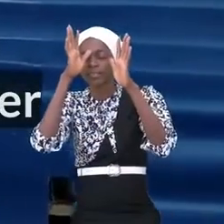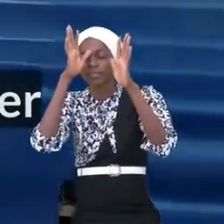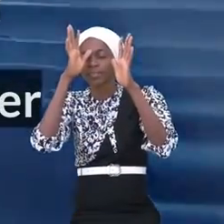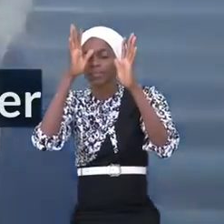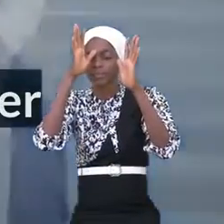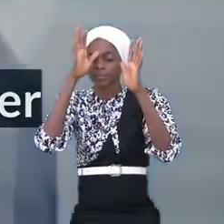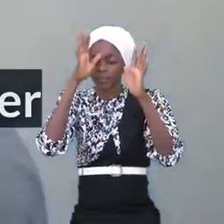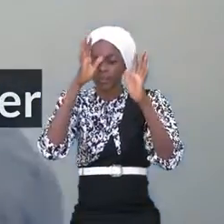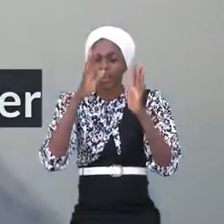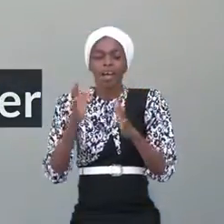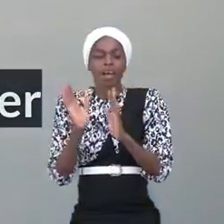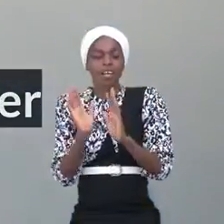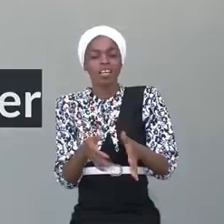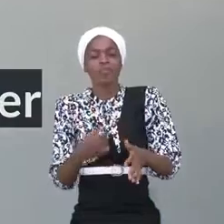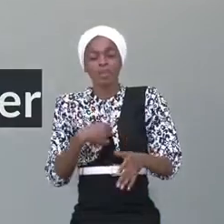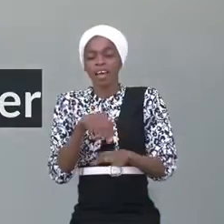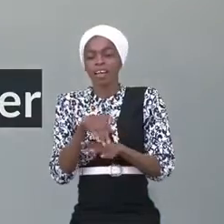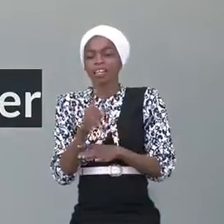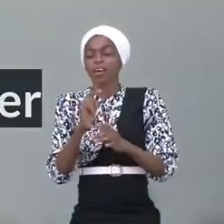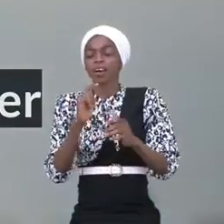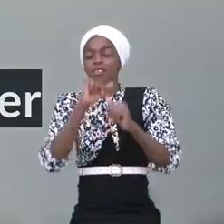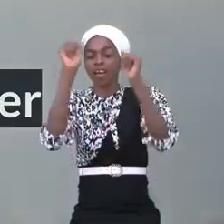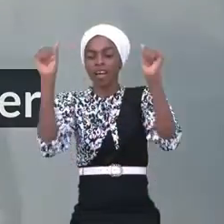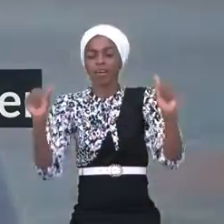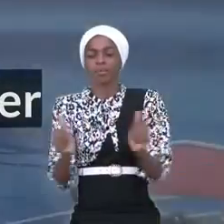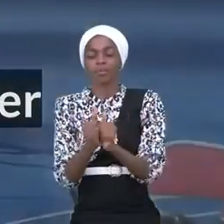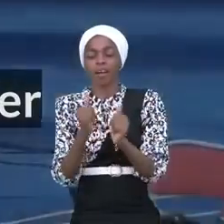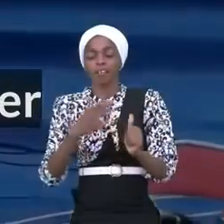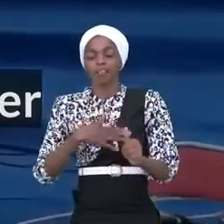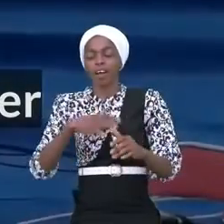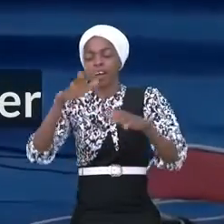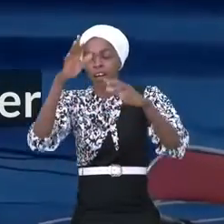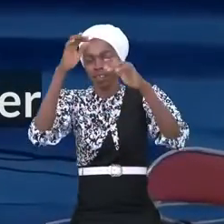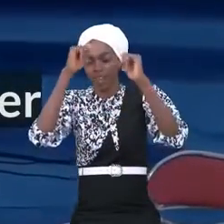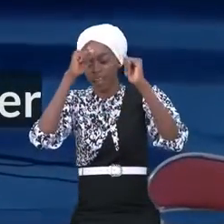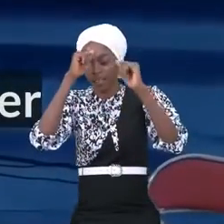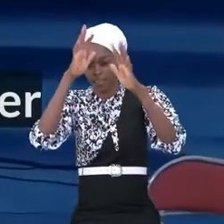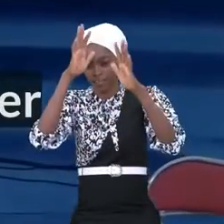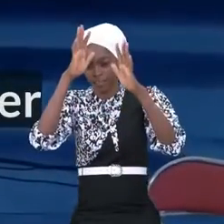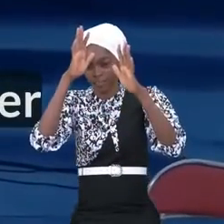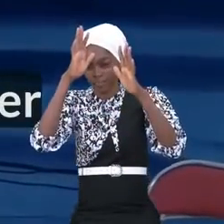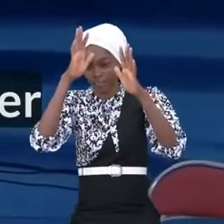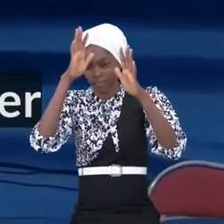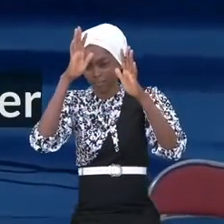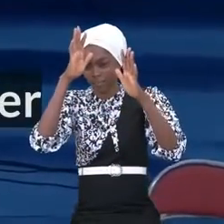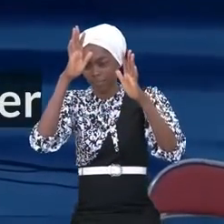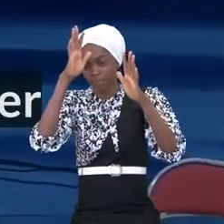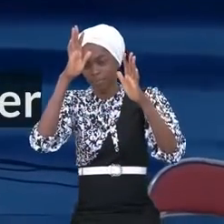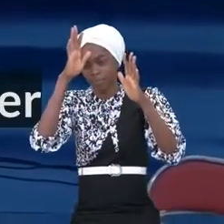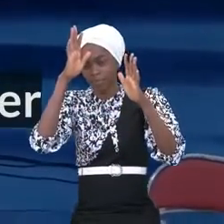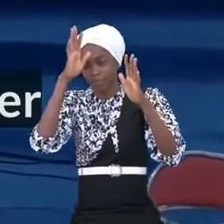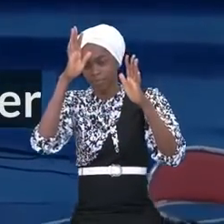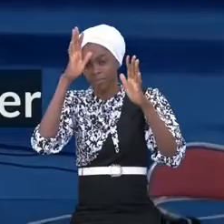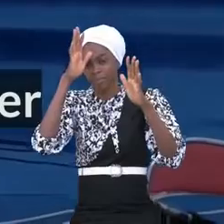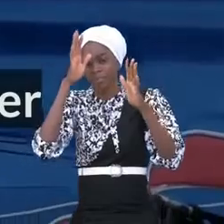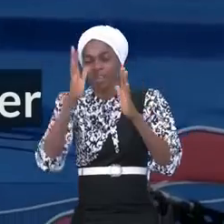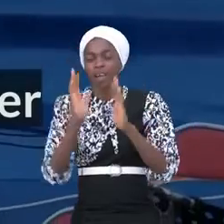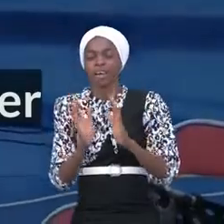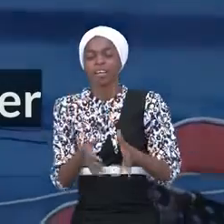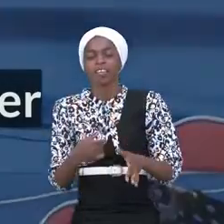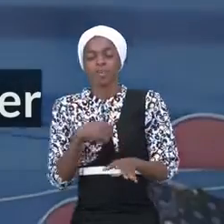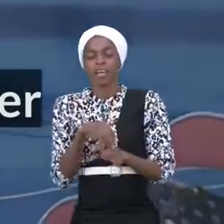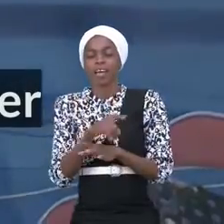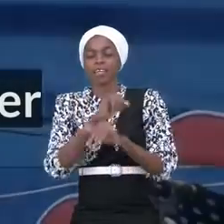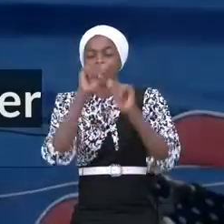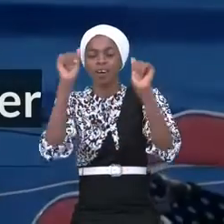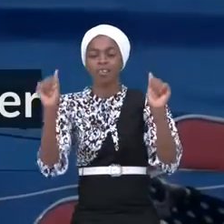you are transformed. Leave me at the Leave altar. Leave me at the altar with my father. Simon can become Peter at the altar.